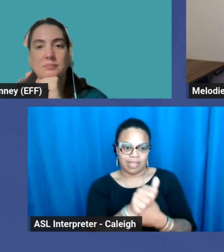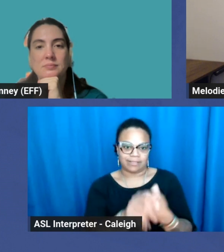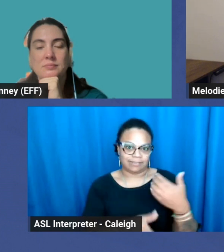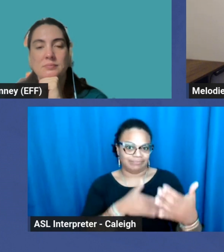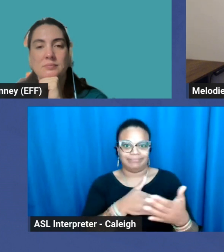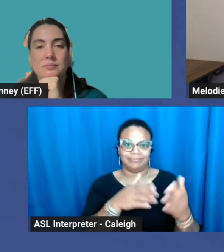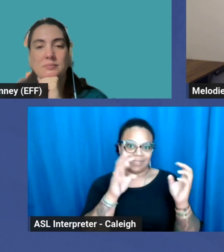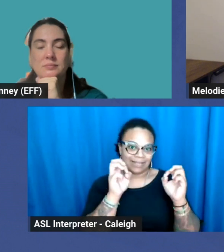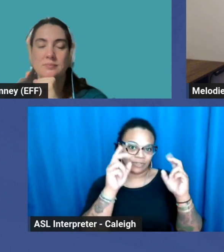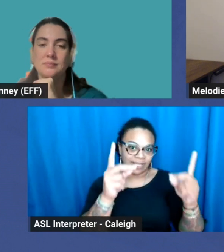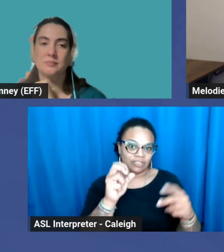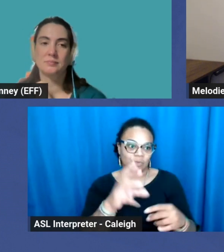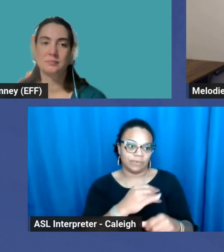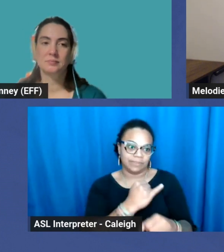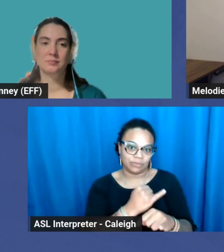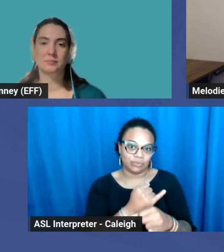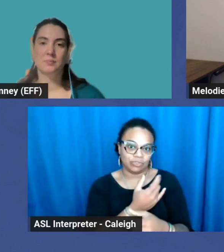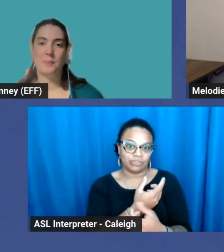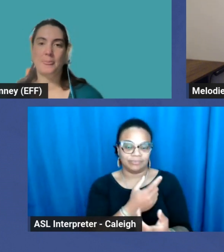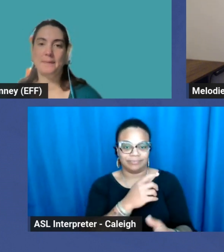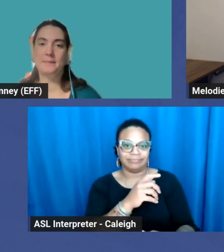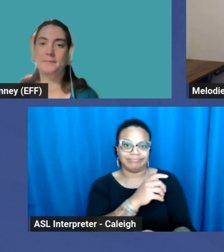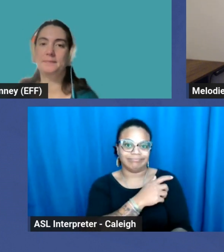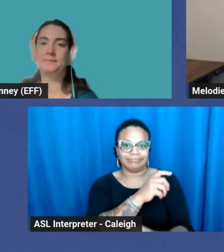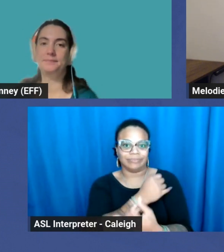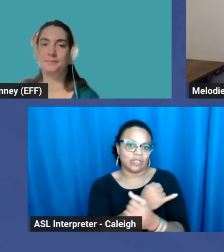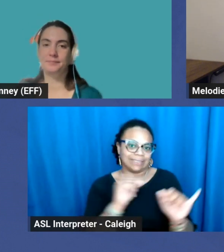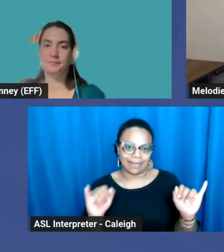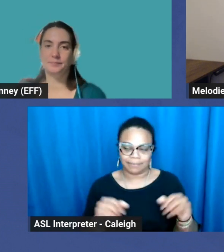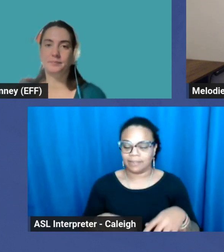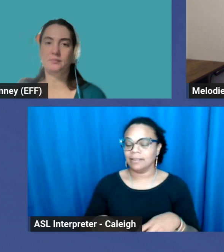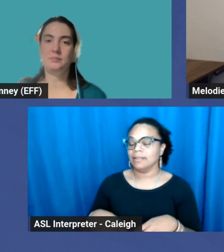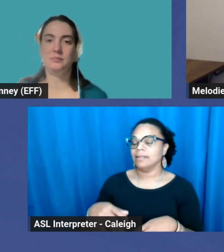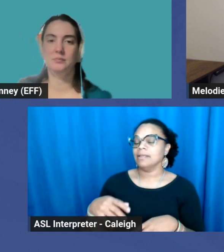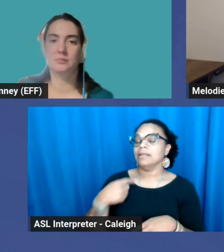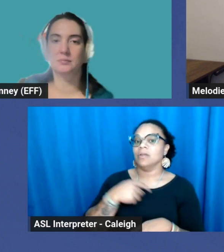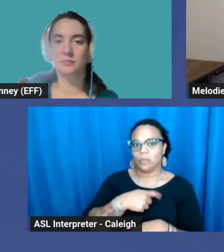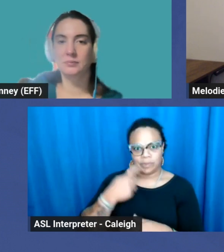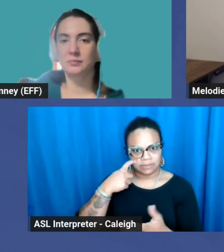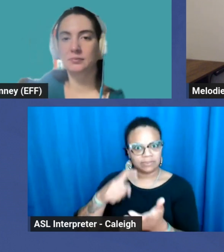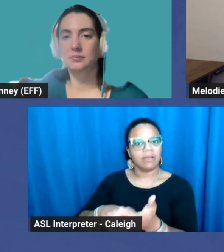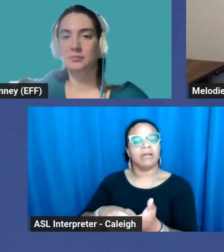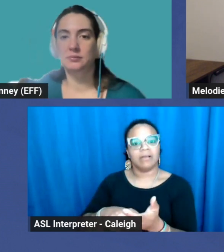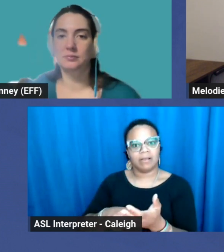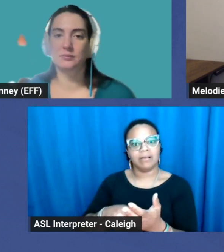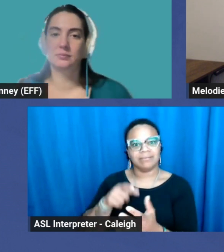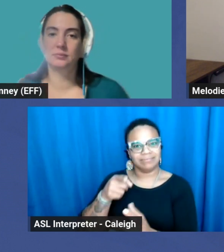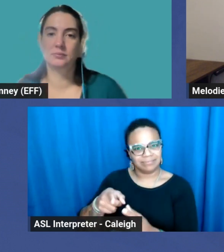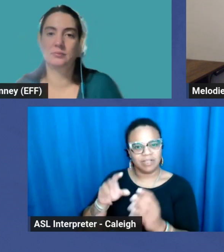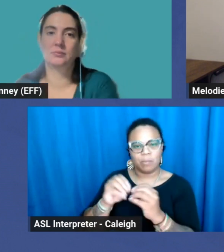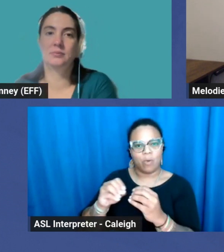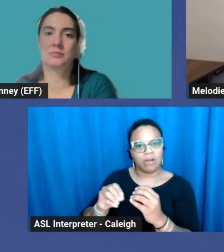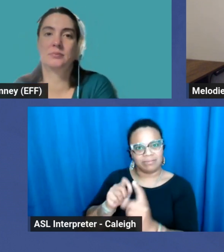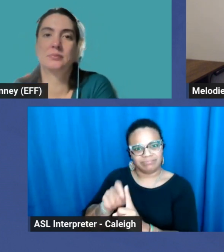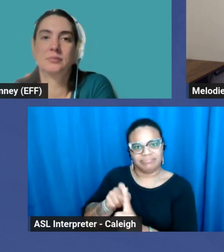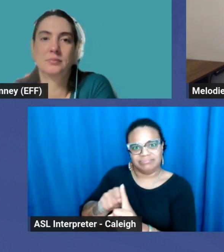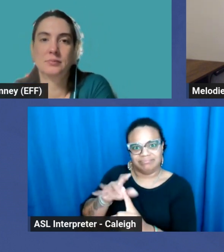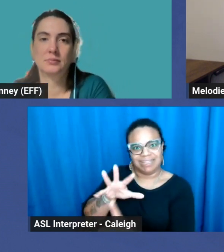educational or institutional autonomy, is an attack on DEI initiatives.